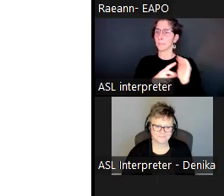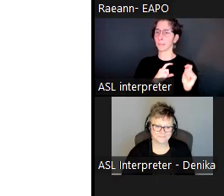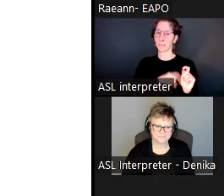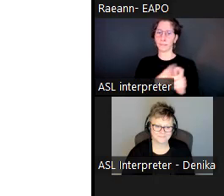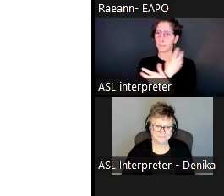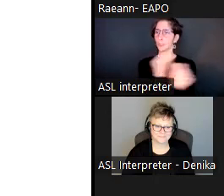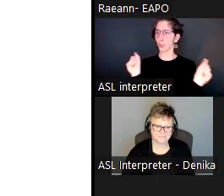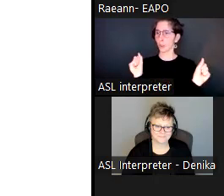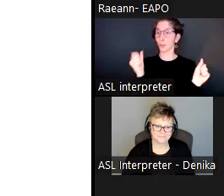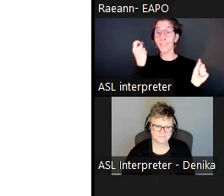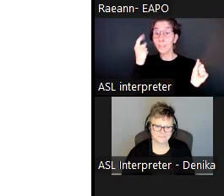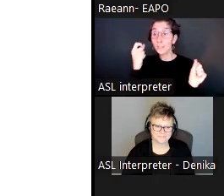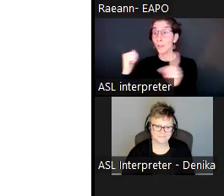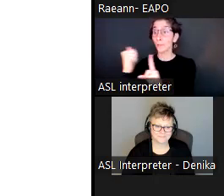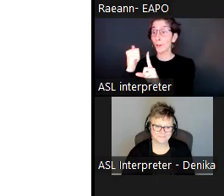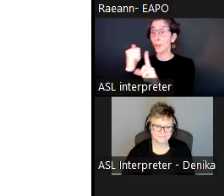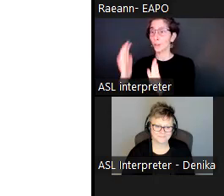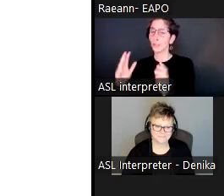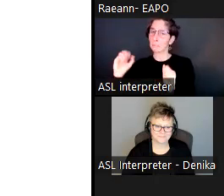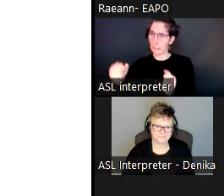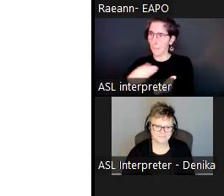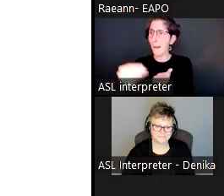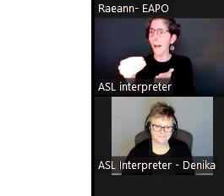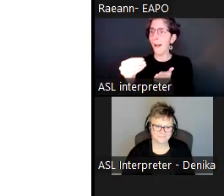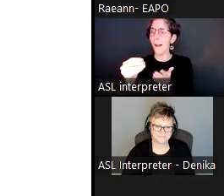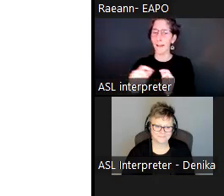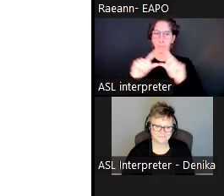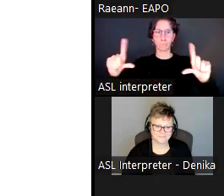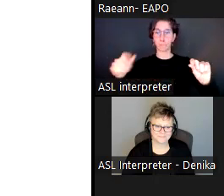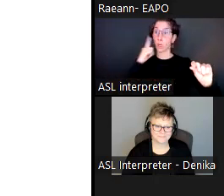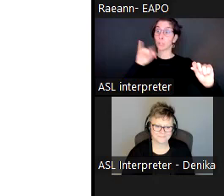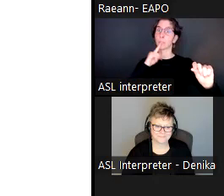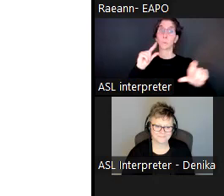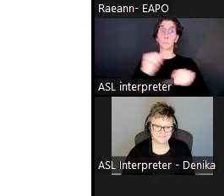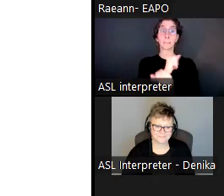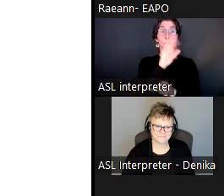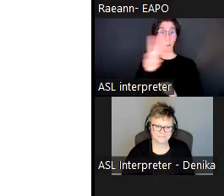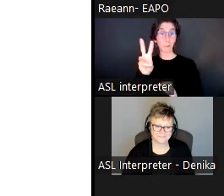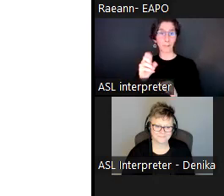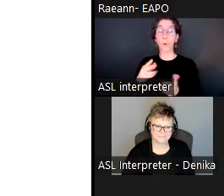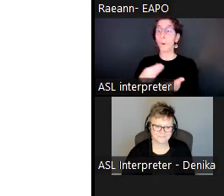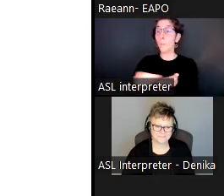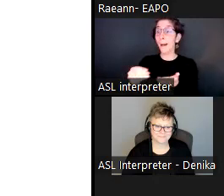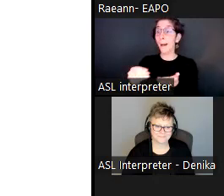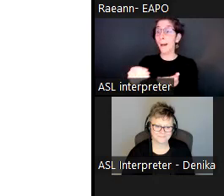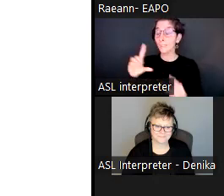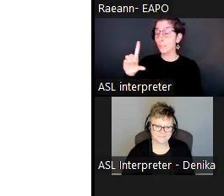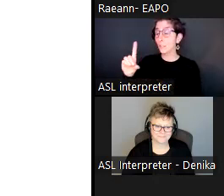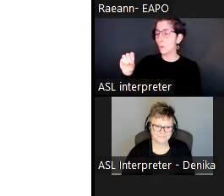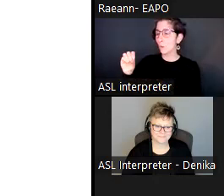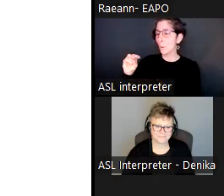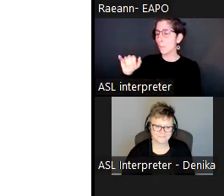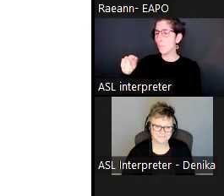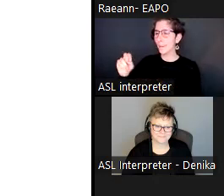but fraudsters are starting to purchase these as well. They may also purchase domains that are very close to